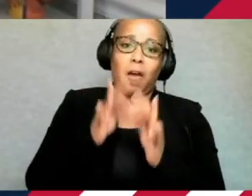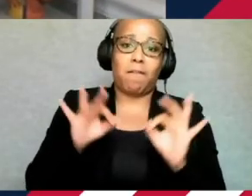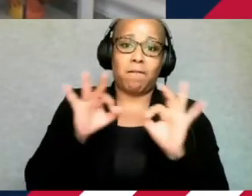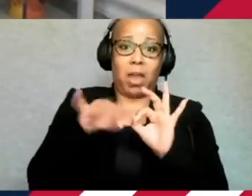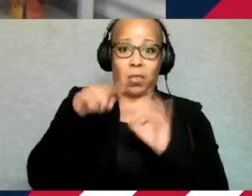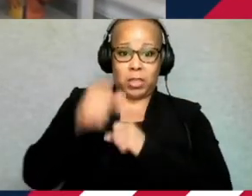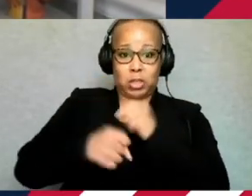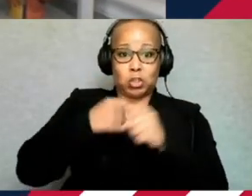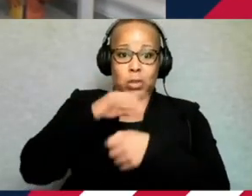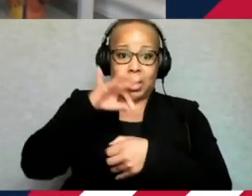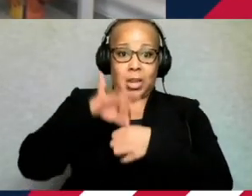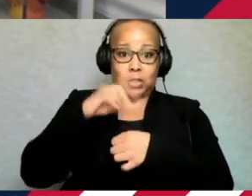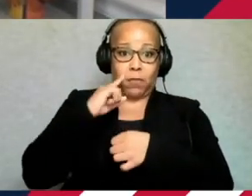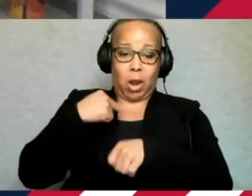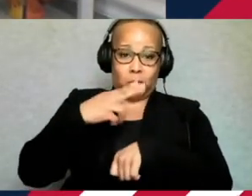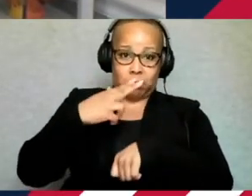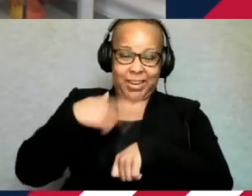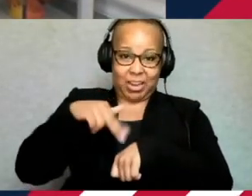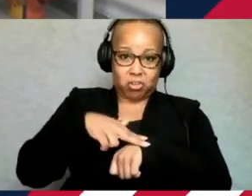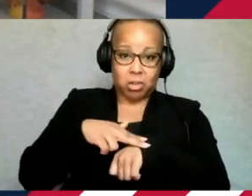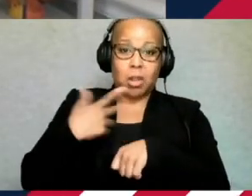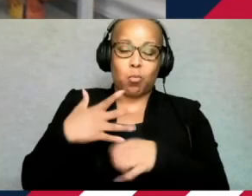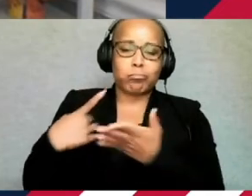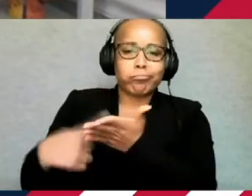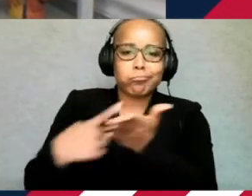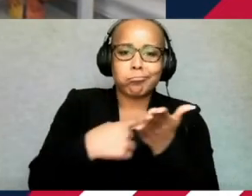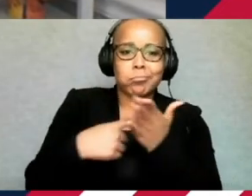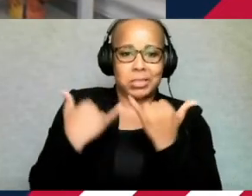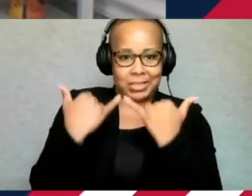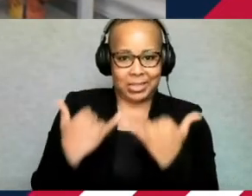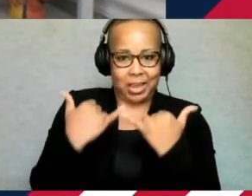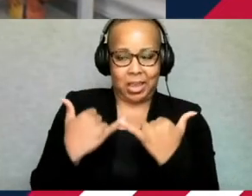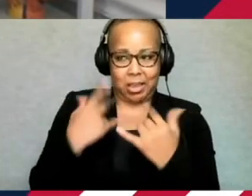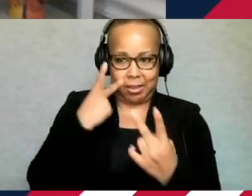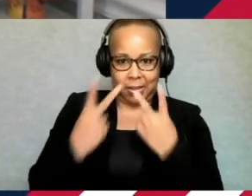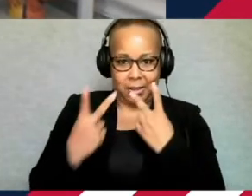to our nation, as we all have been talking about today.